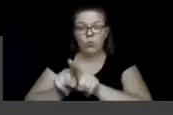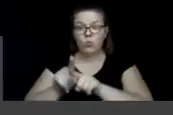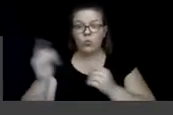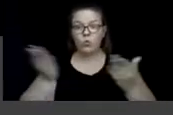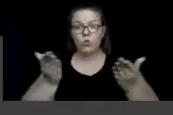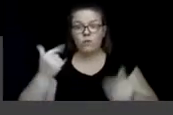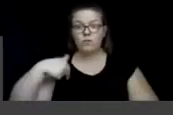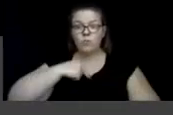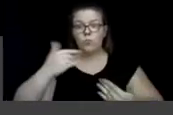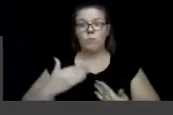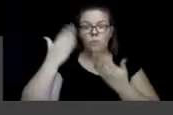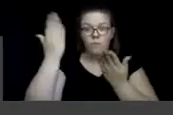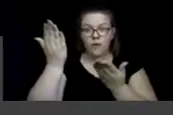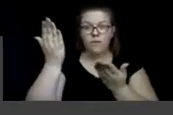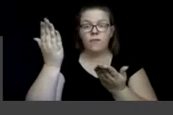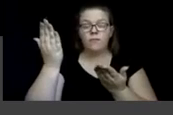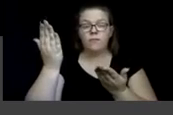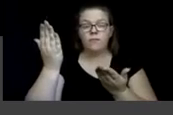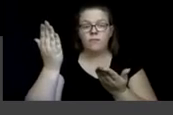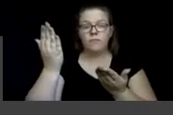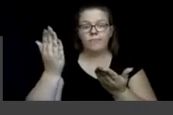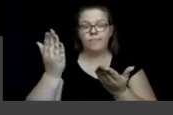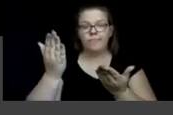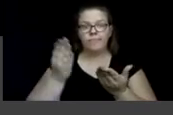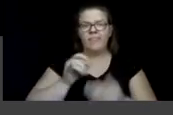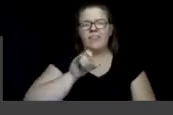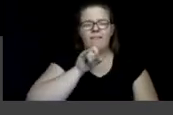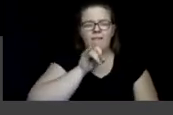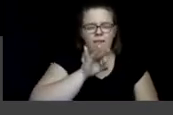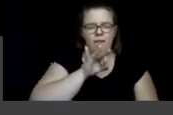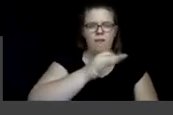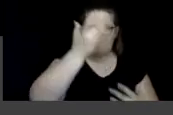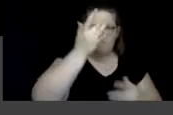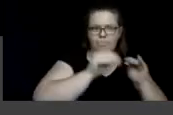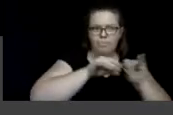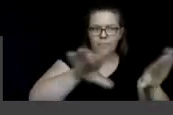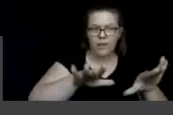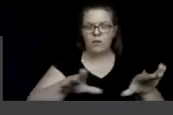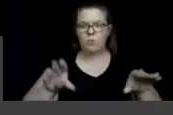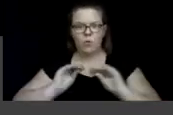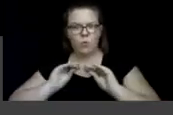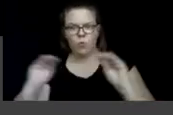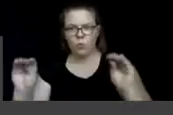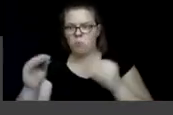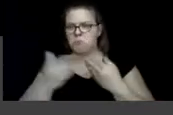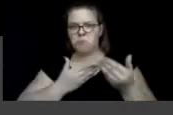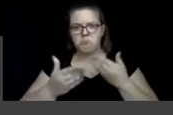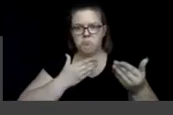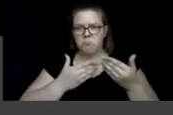to provide when there's a pandemic or not, just regular